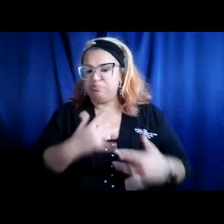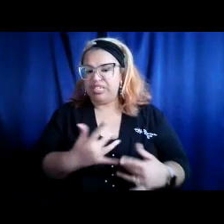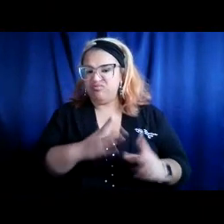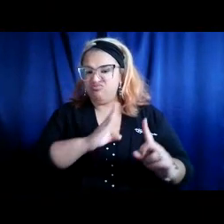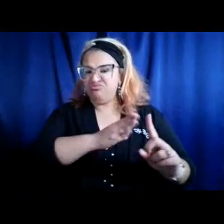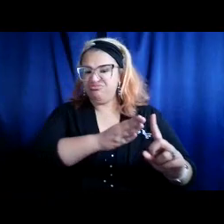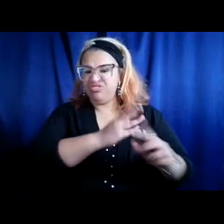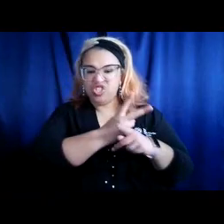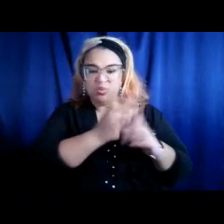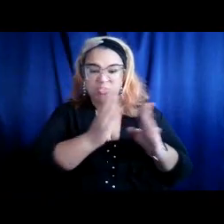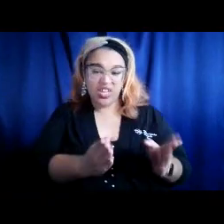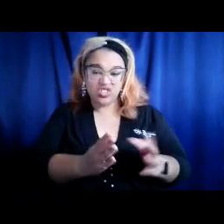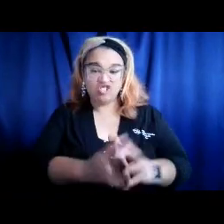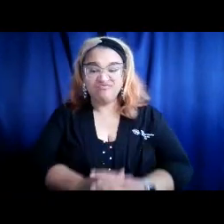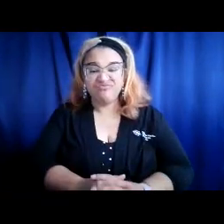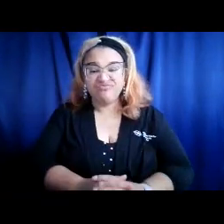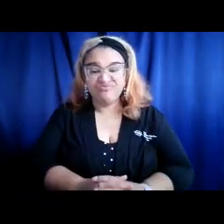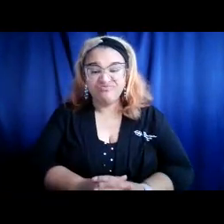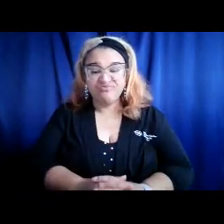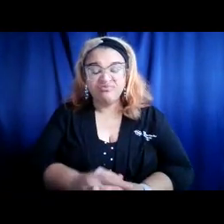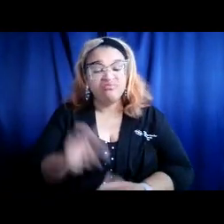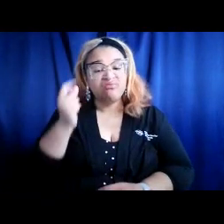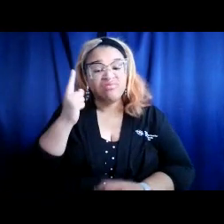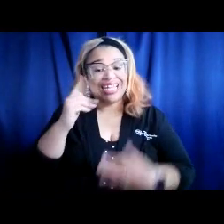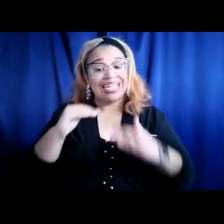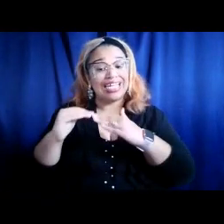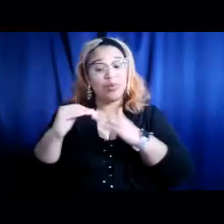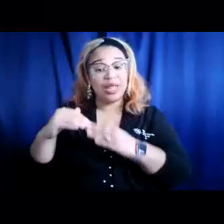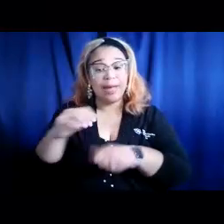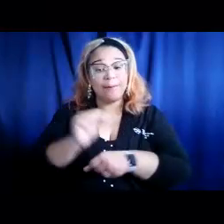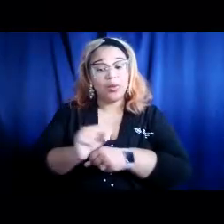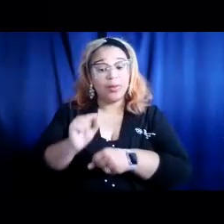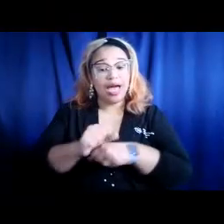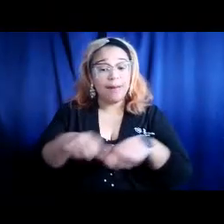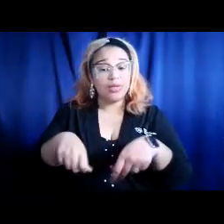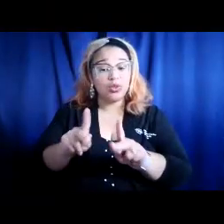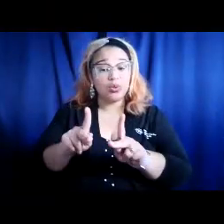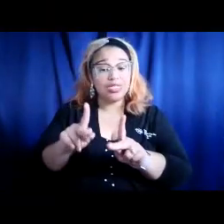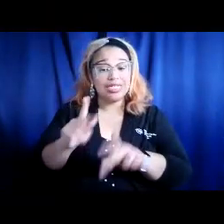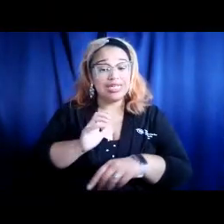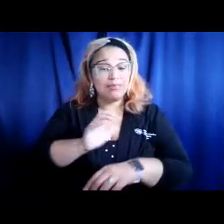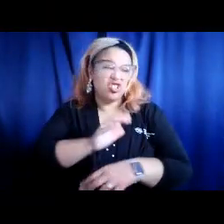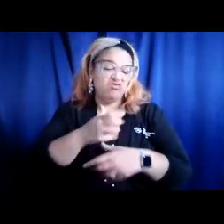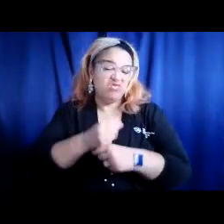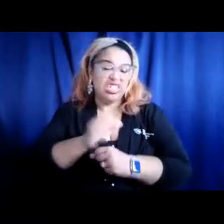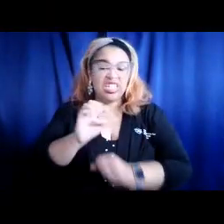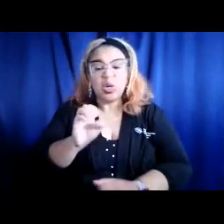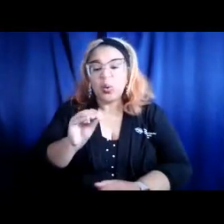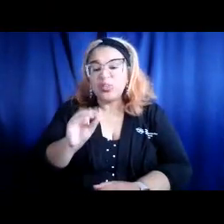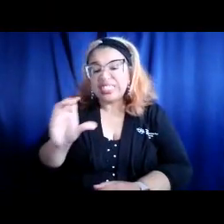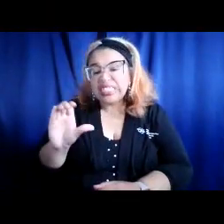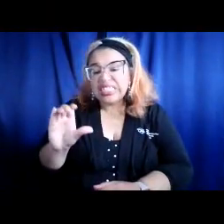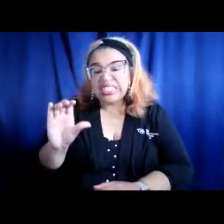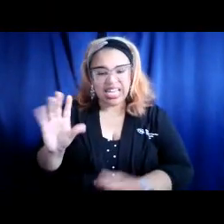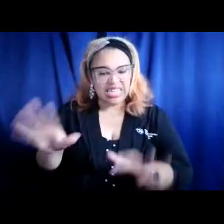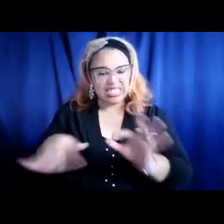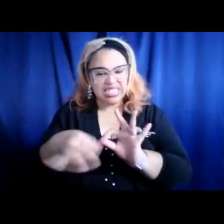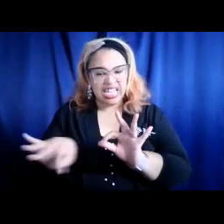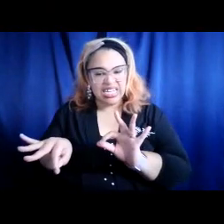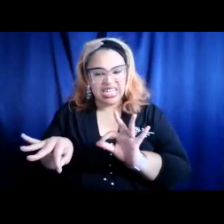for an accommodation doesn't need to include legal terms like ADA or reasonable accommodation. It can be made